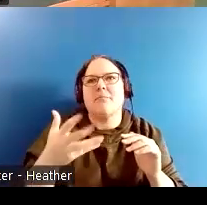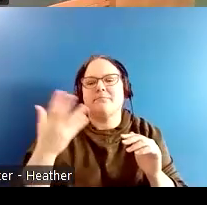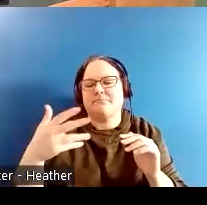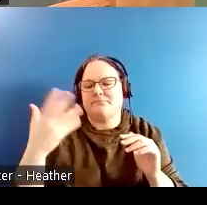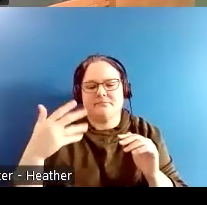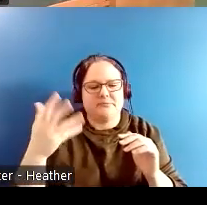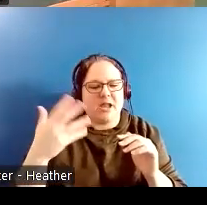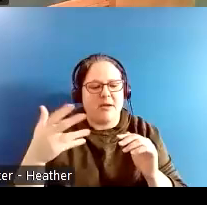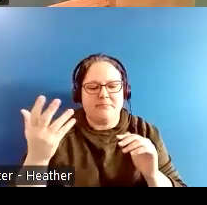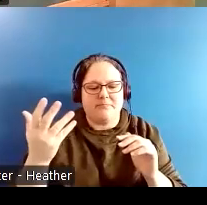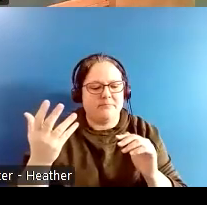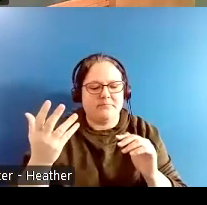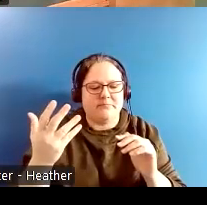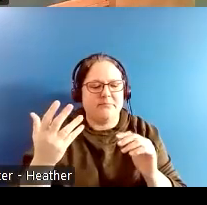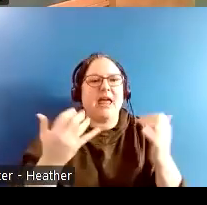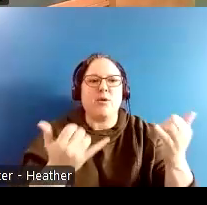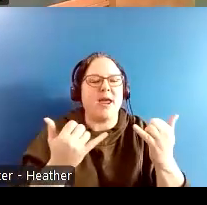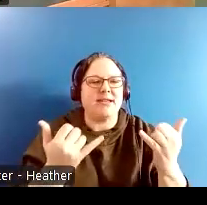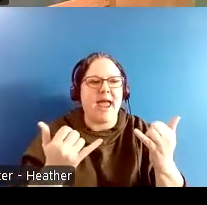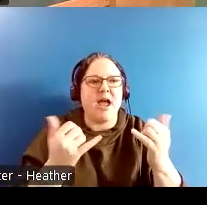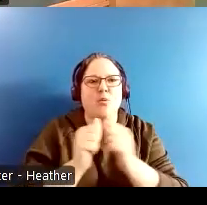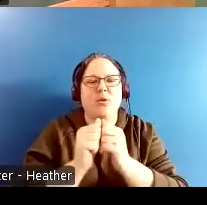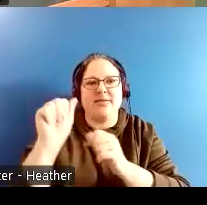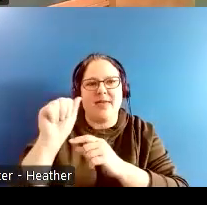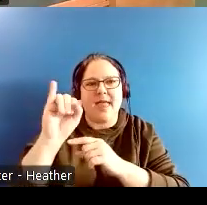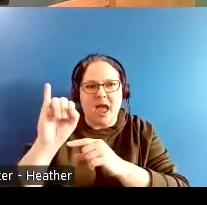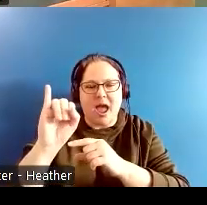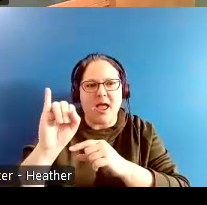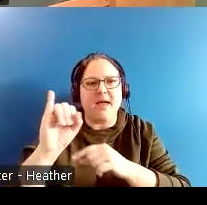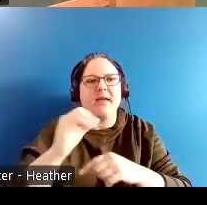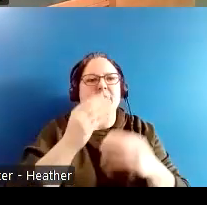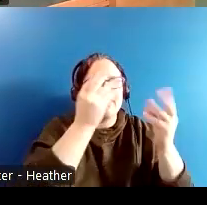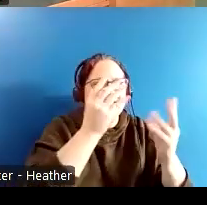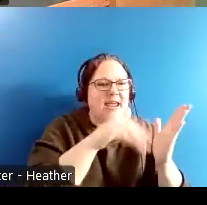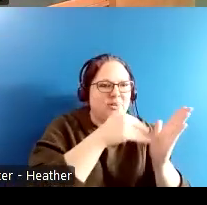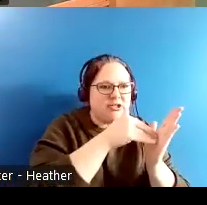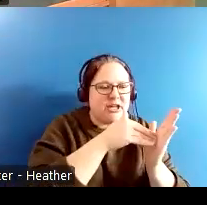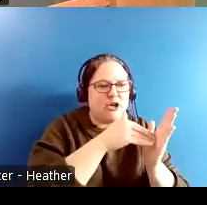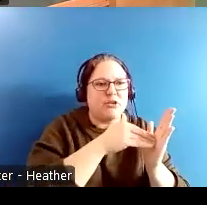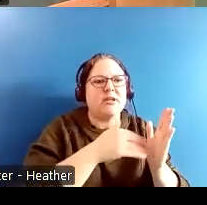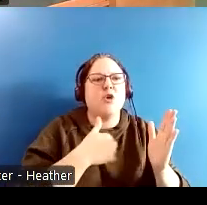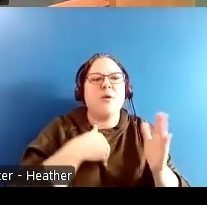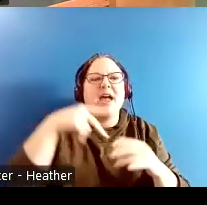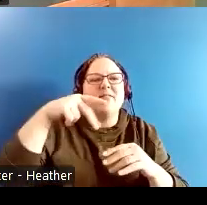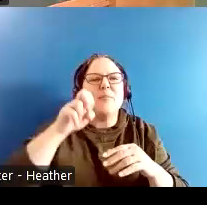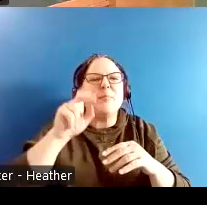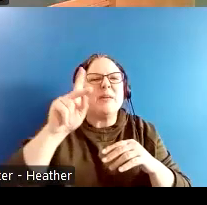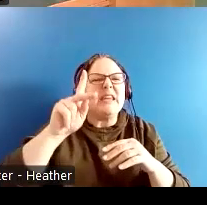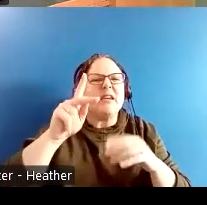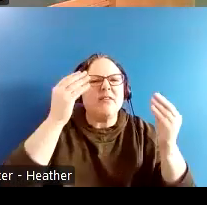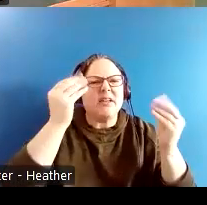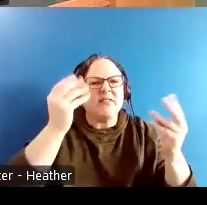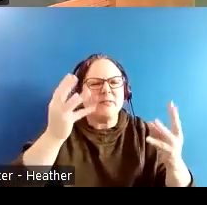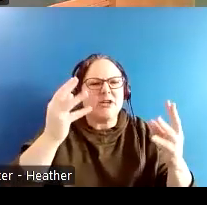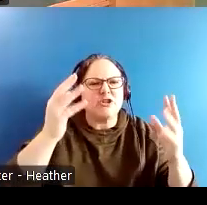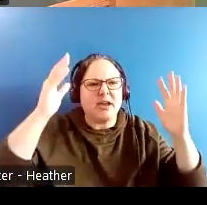where we are, where we are right now with AI and data centers are these peak of inflated expectations before we hit